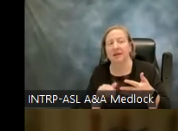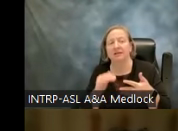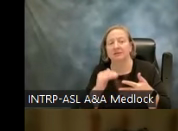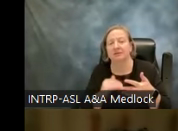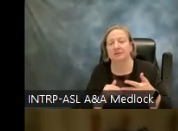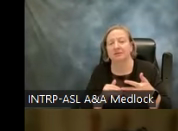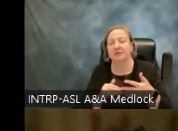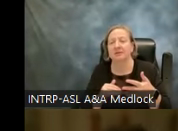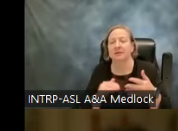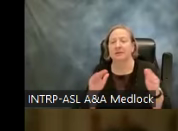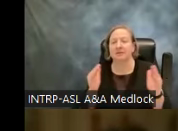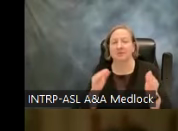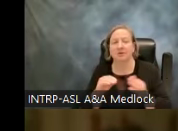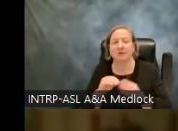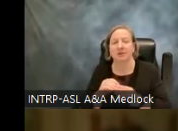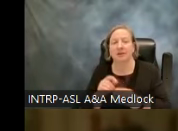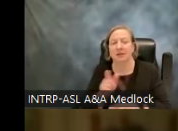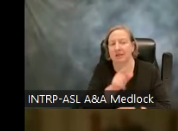column you're about to see.